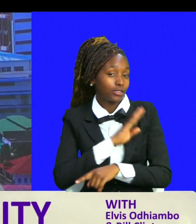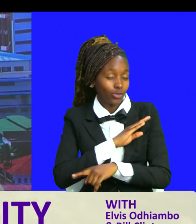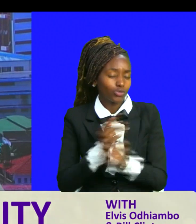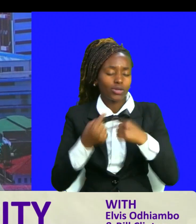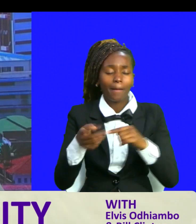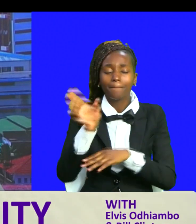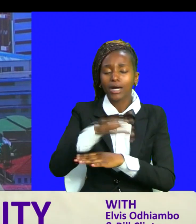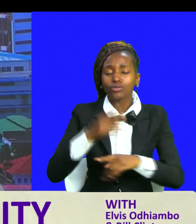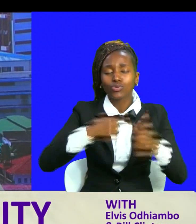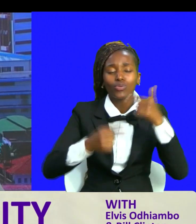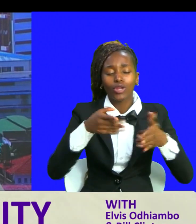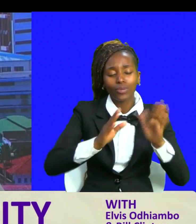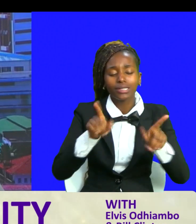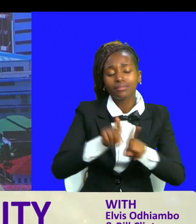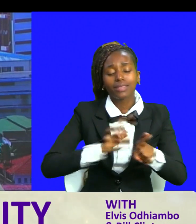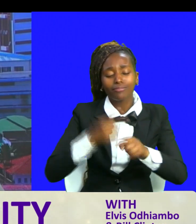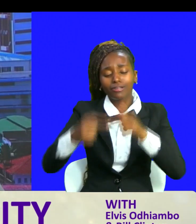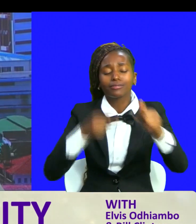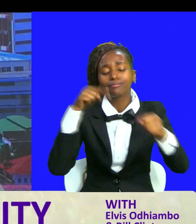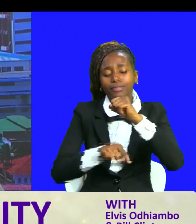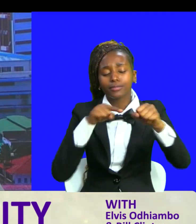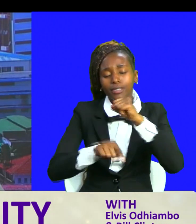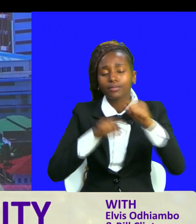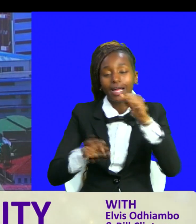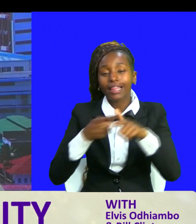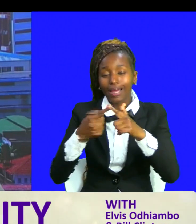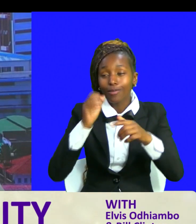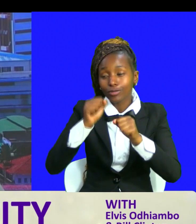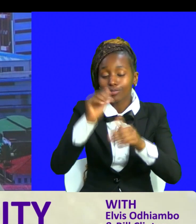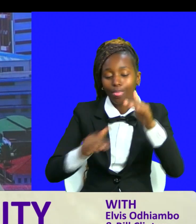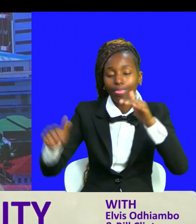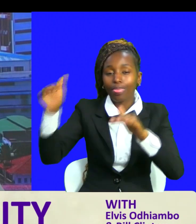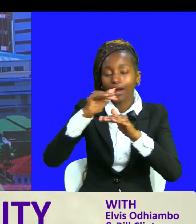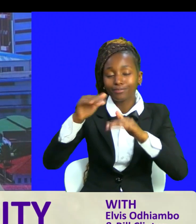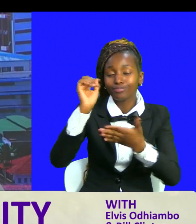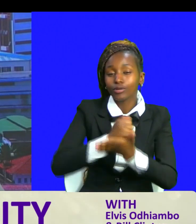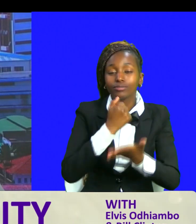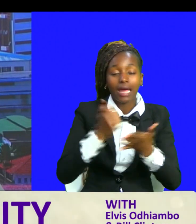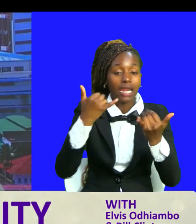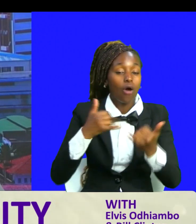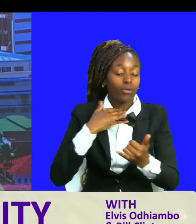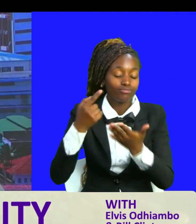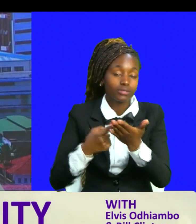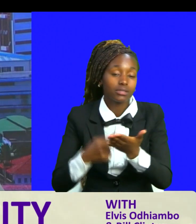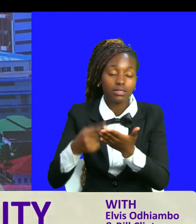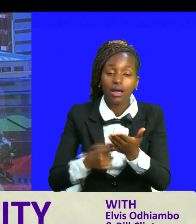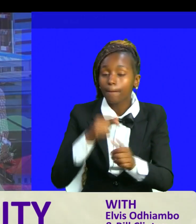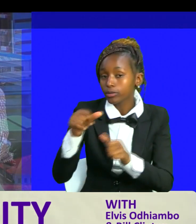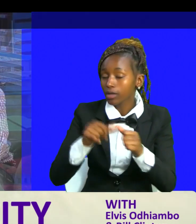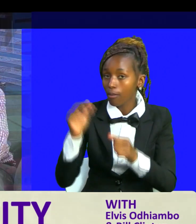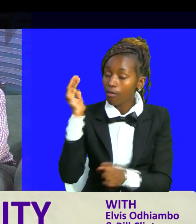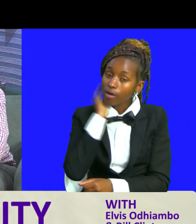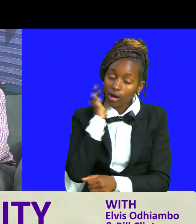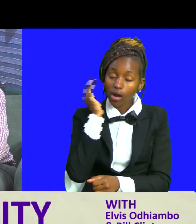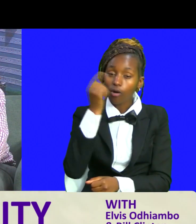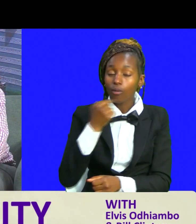scoring ways, so that they can catch up to leaders Posta Rangers. Let's talk about Muranga Seal, who went ahead and got a deserved